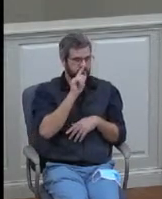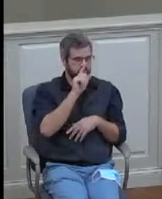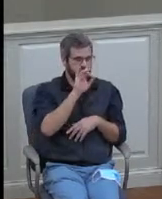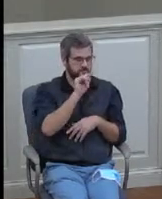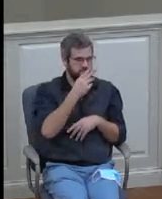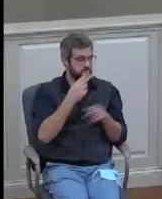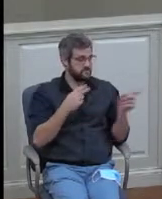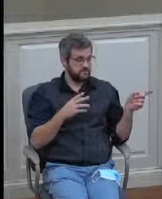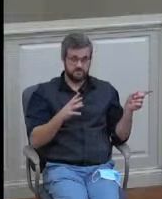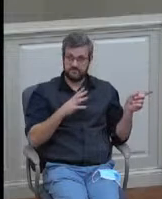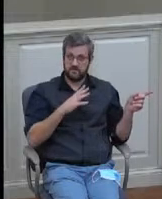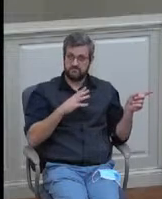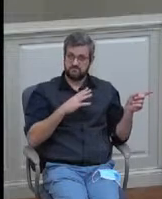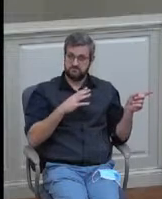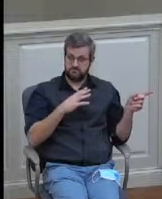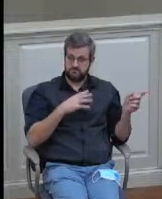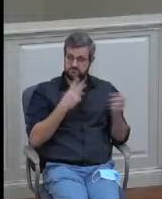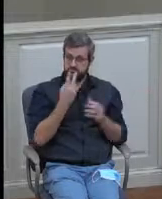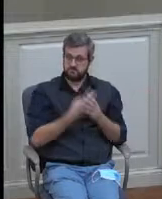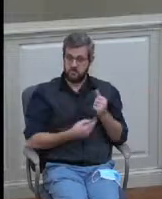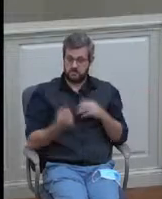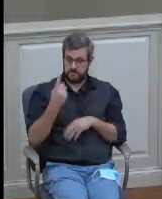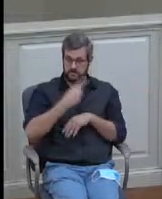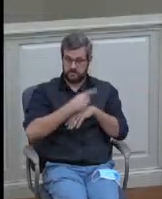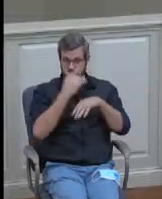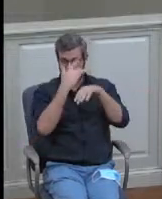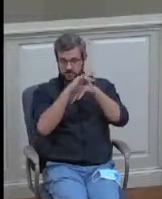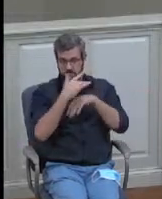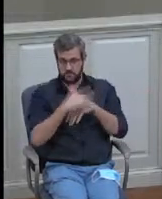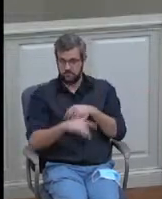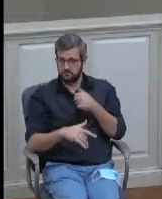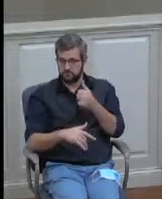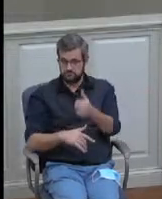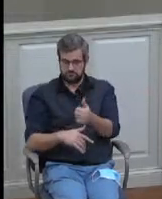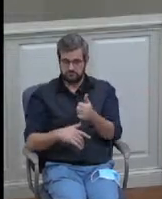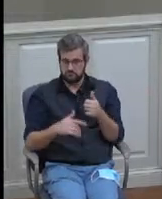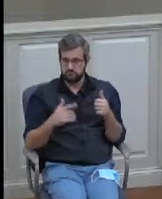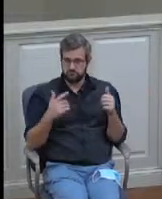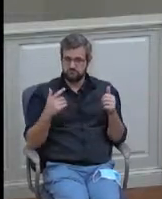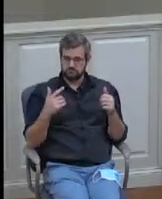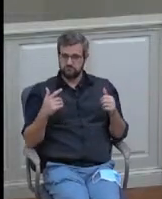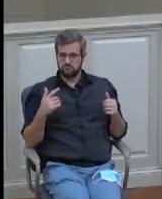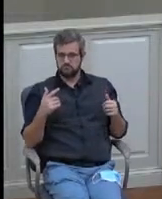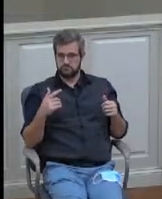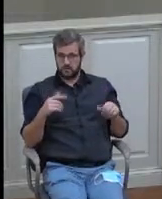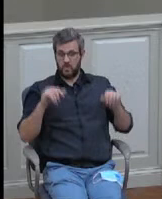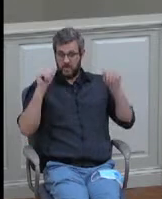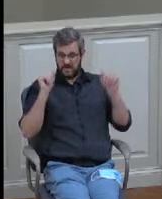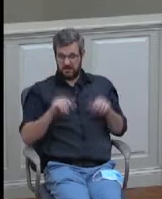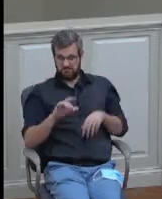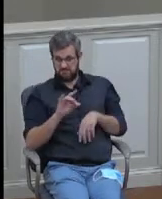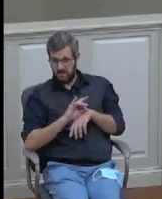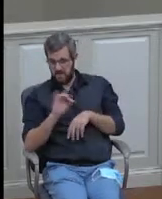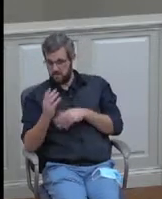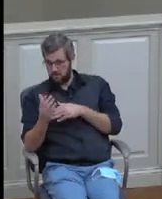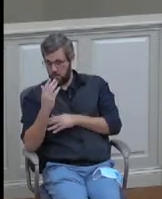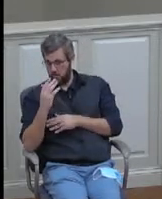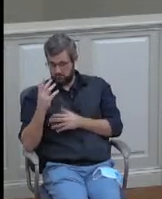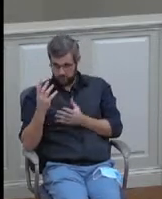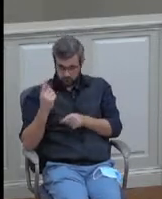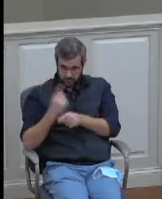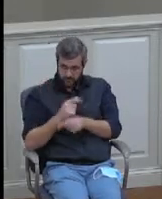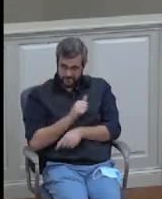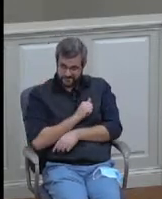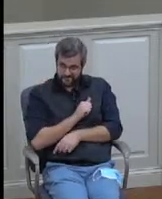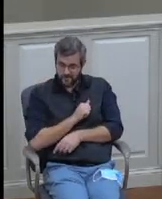28th is fine with us. Both days are open, and certainly we could do it about 8 o'clock in the morning if Mr. Atkins would be